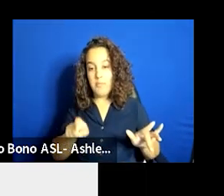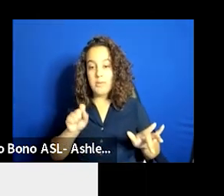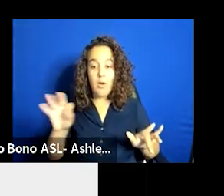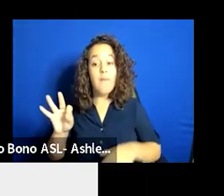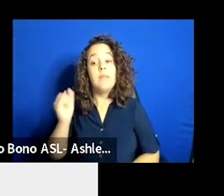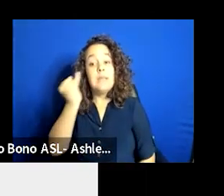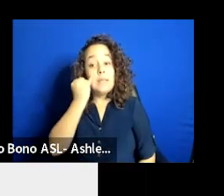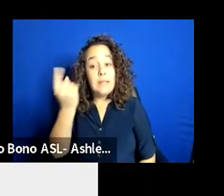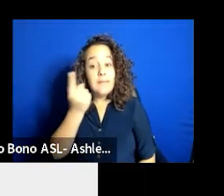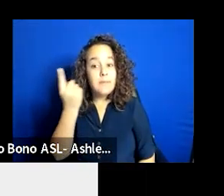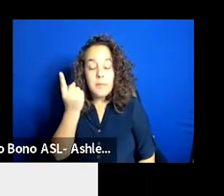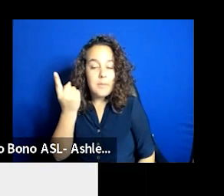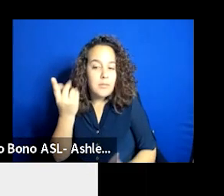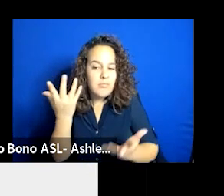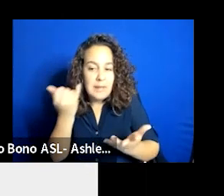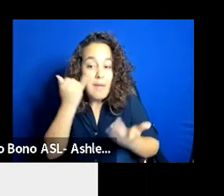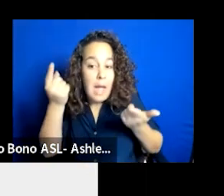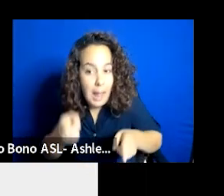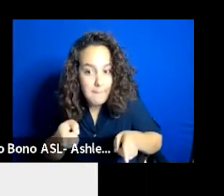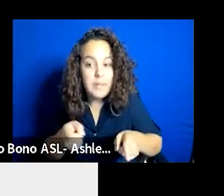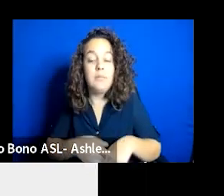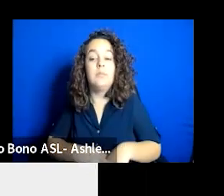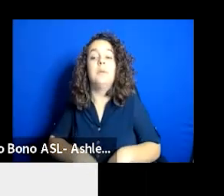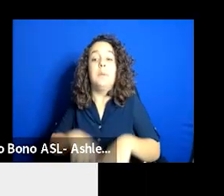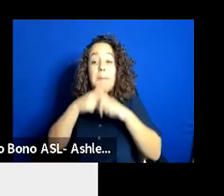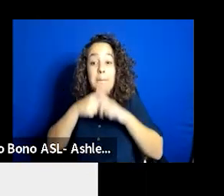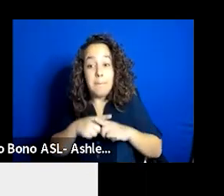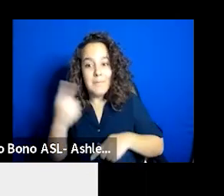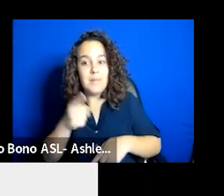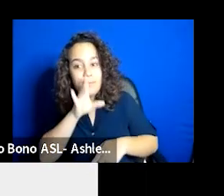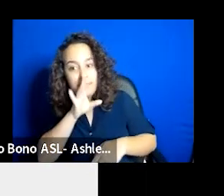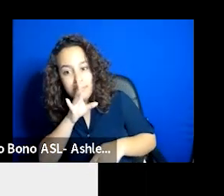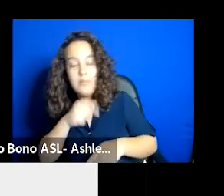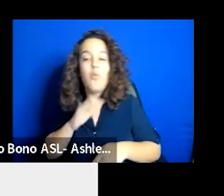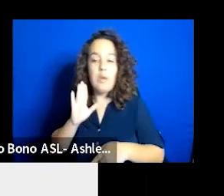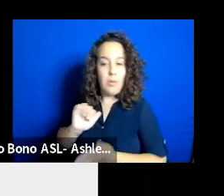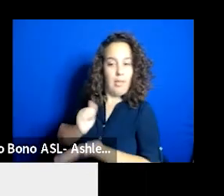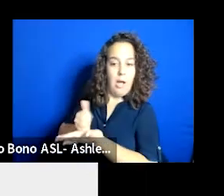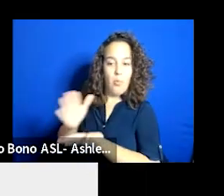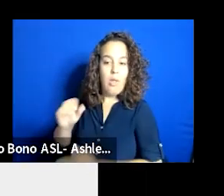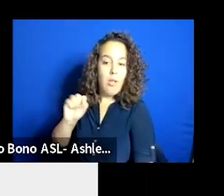someone becomes unmuted, then we'll go ahead and help you out with that.